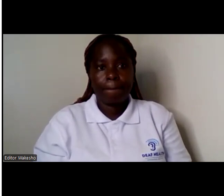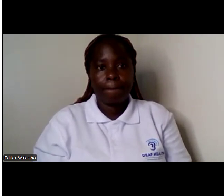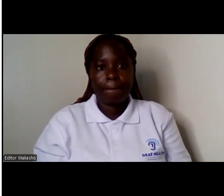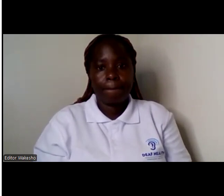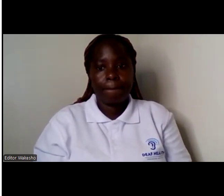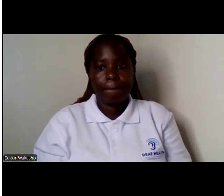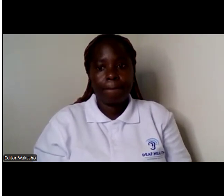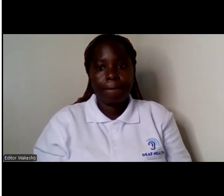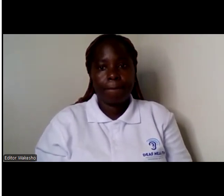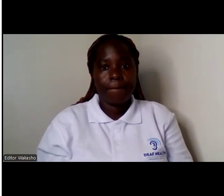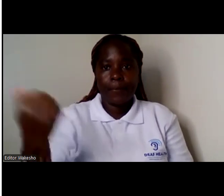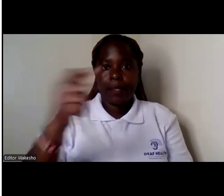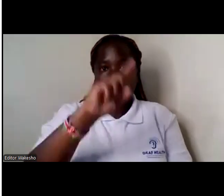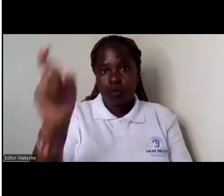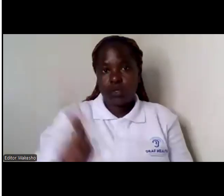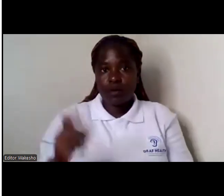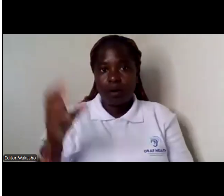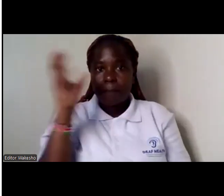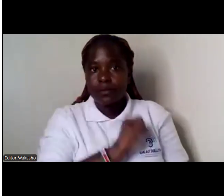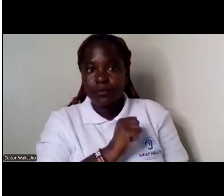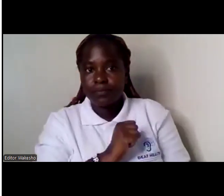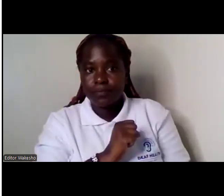Any other question I might have left out?